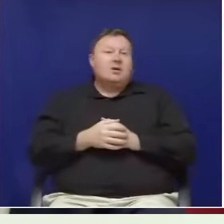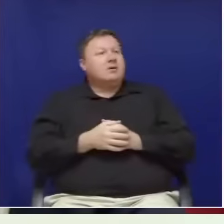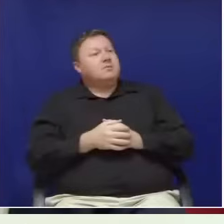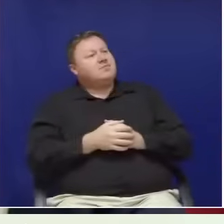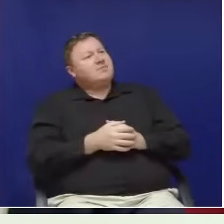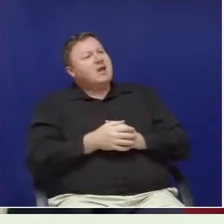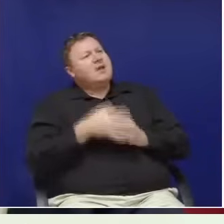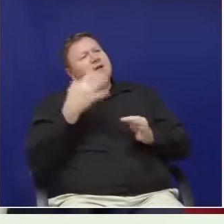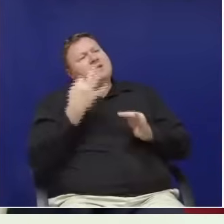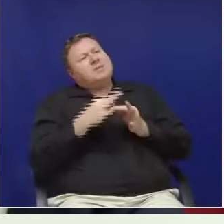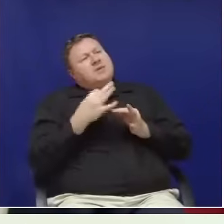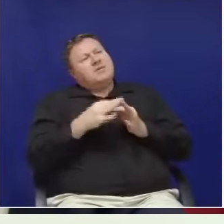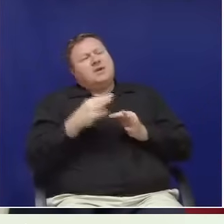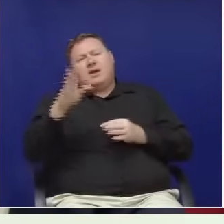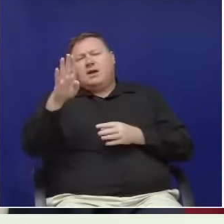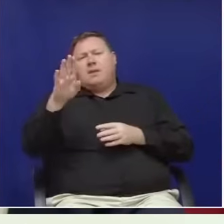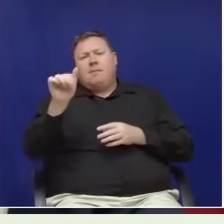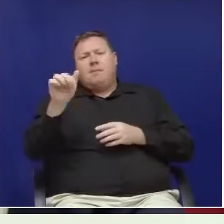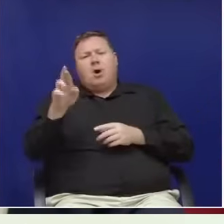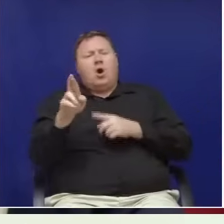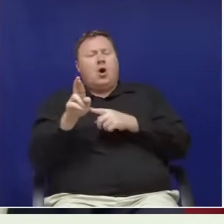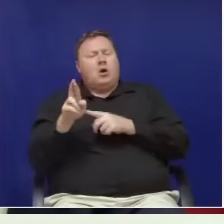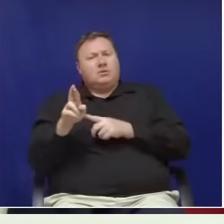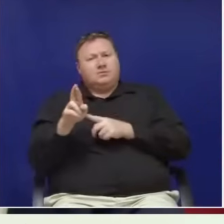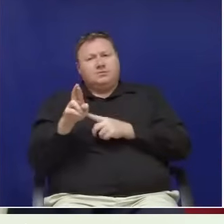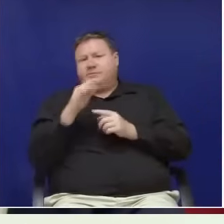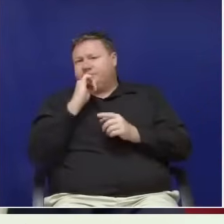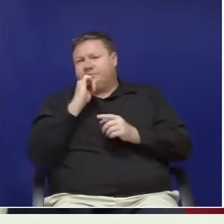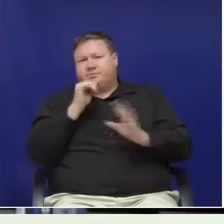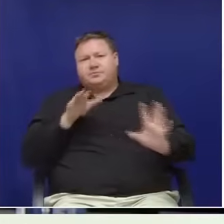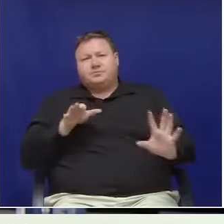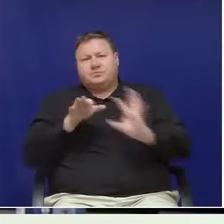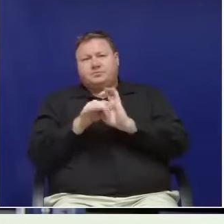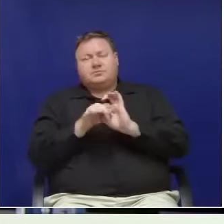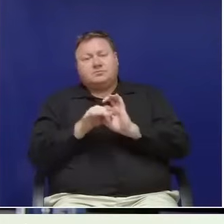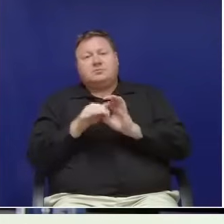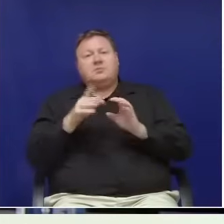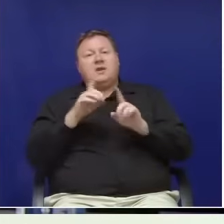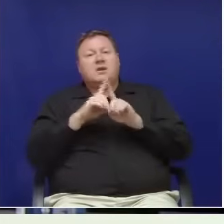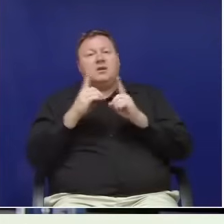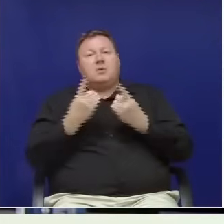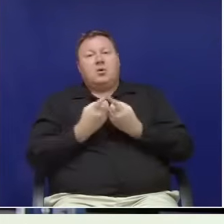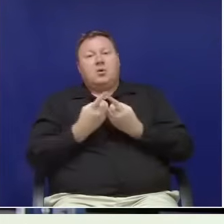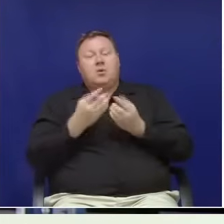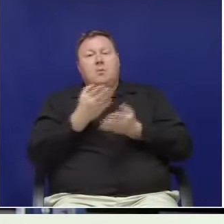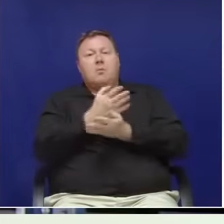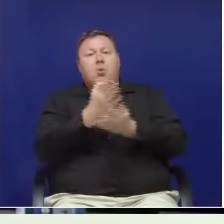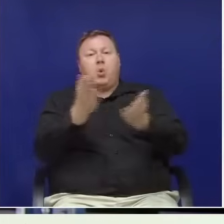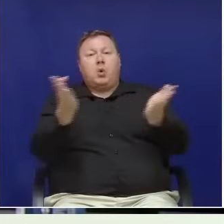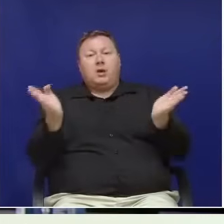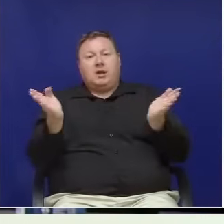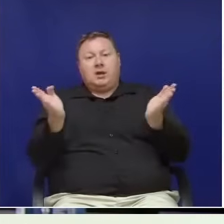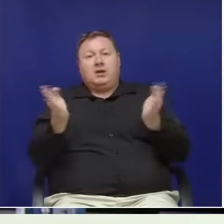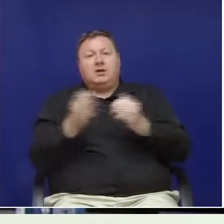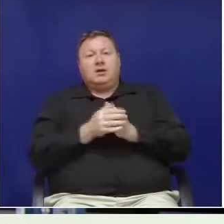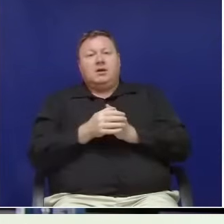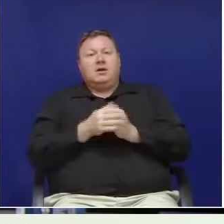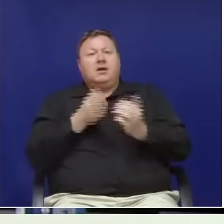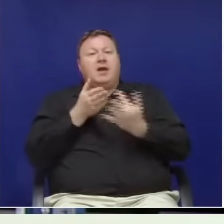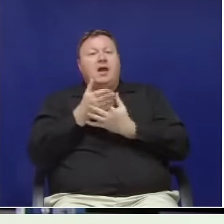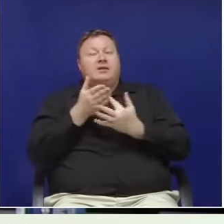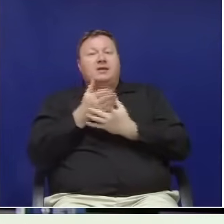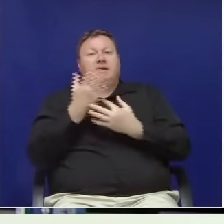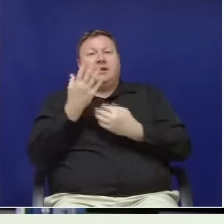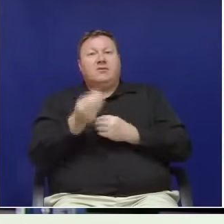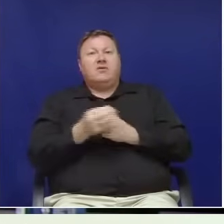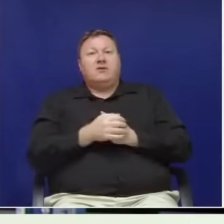Specifically because bars are not linked to the department, but broadly in terms of access, for example,